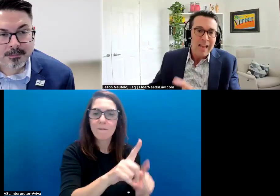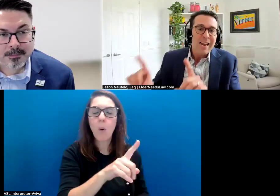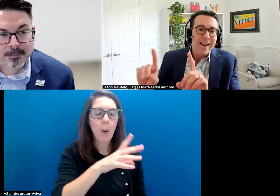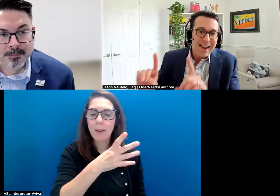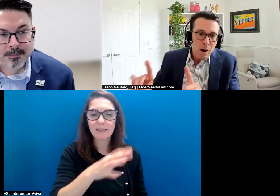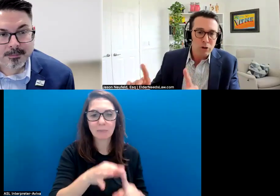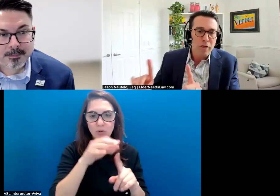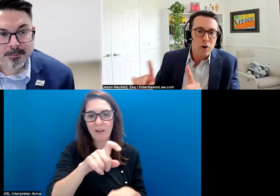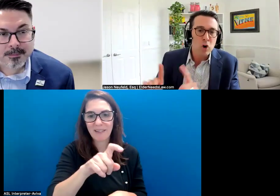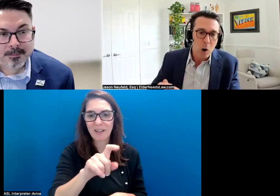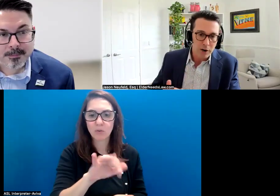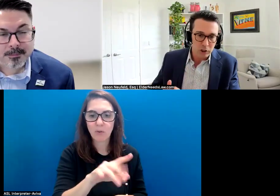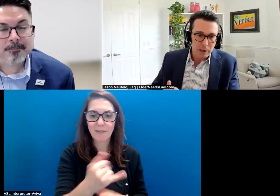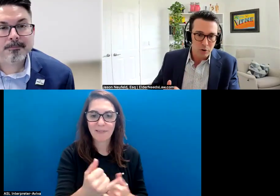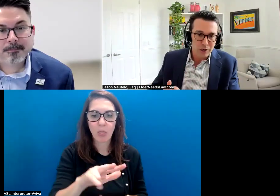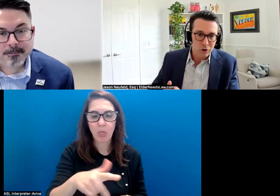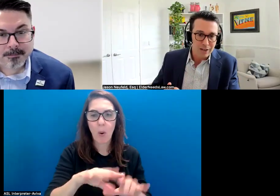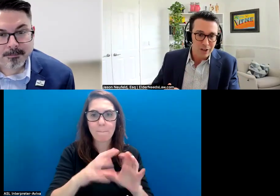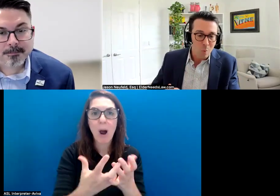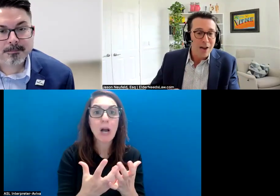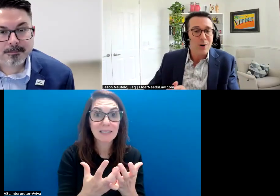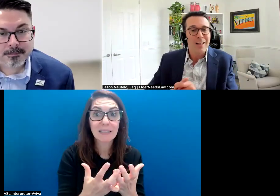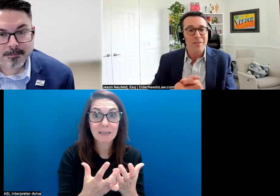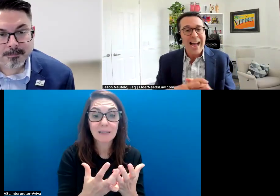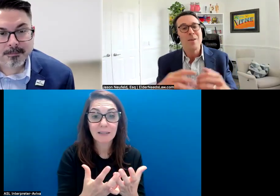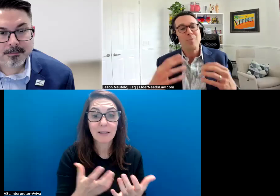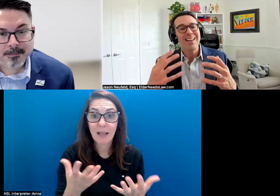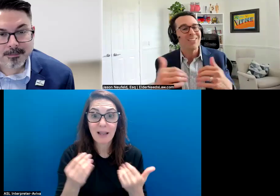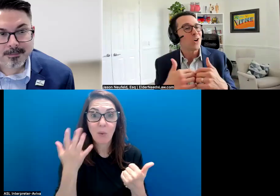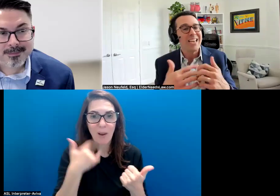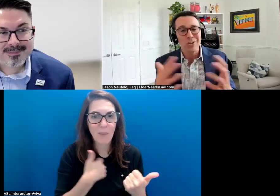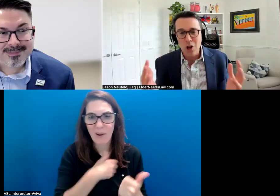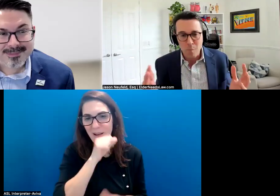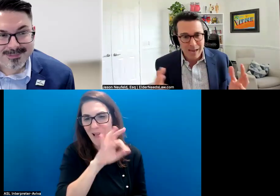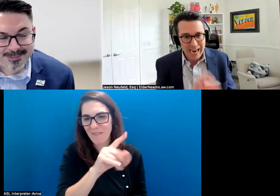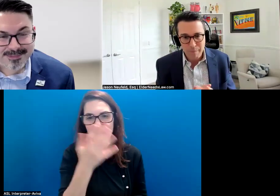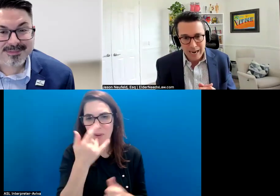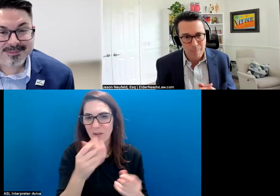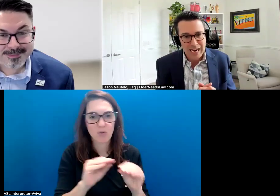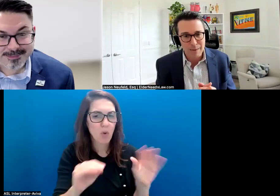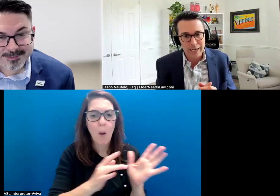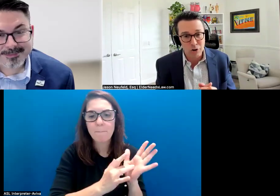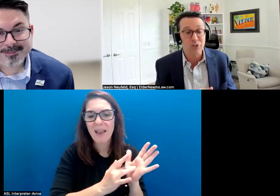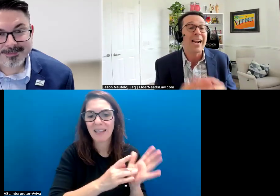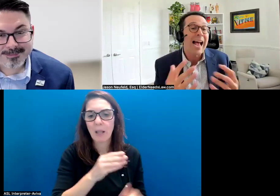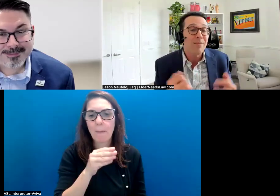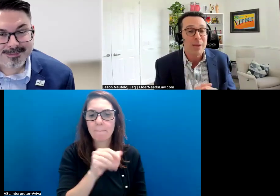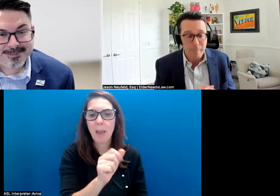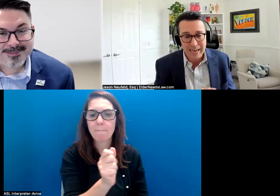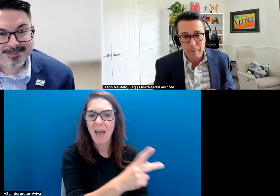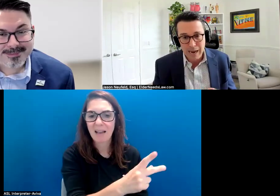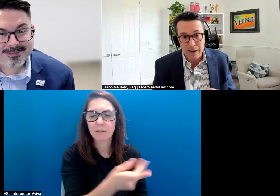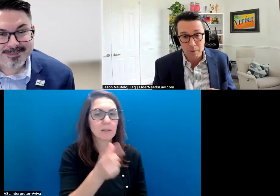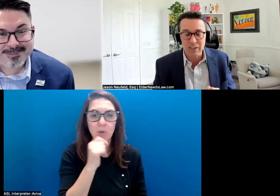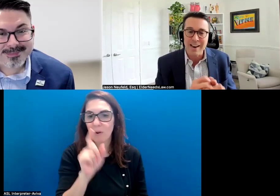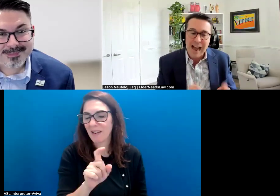child, now it's a third party special needs trust. And why do we love that? Because there is no Medicaid payback obligation. There does not have to be a